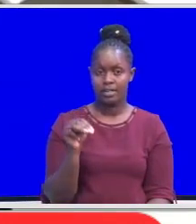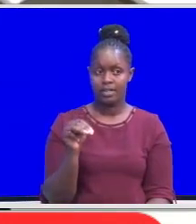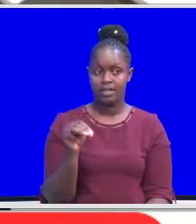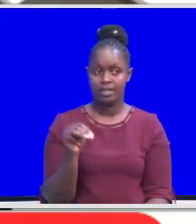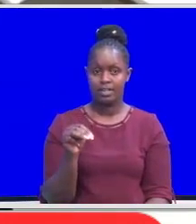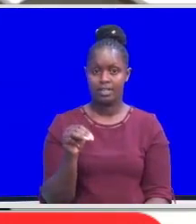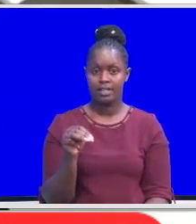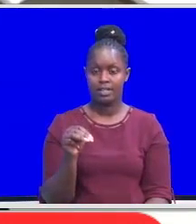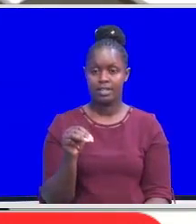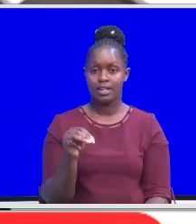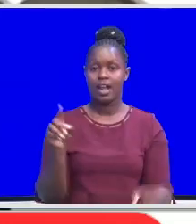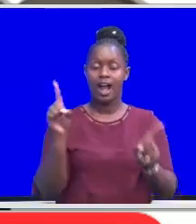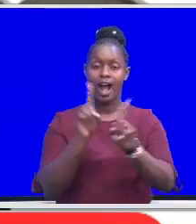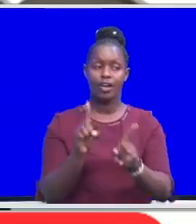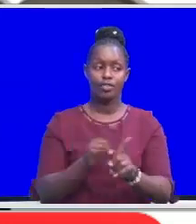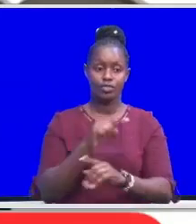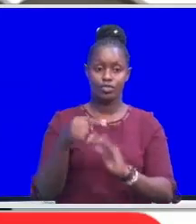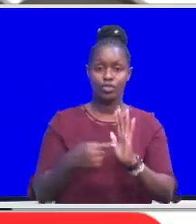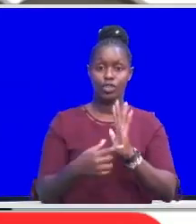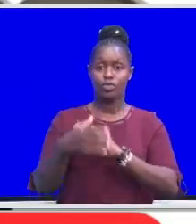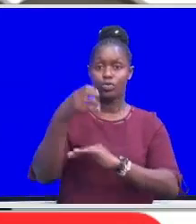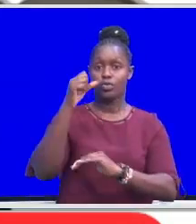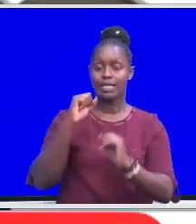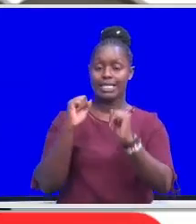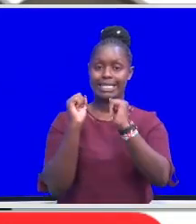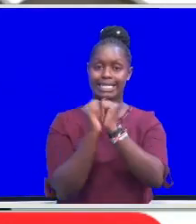and this was